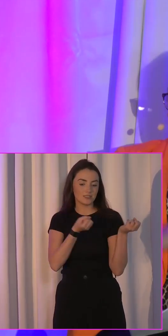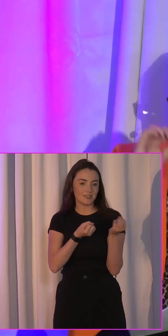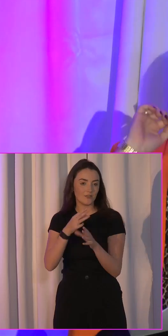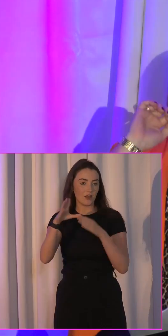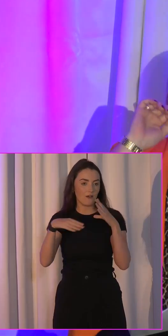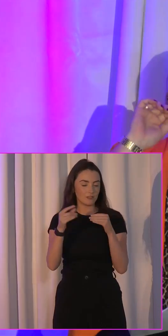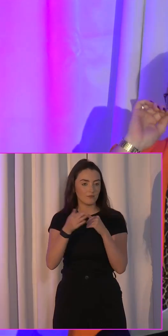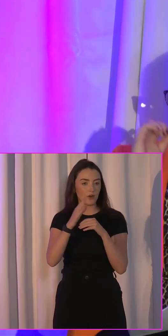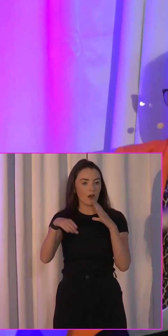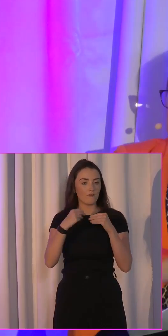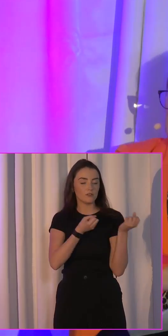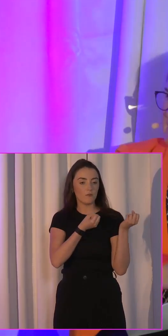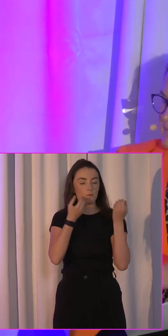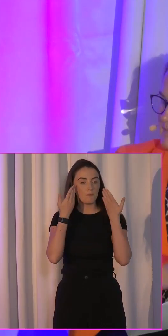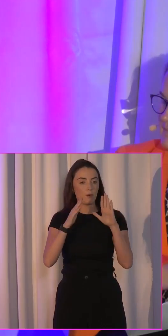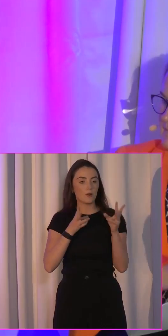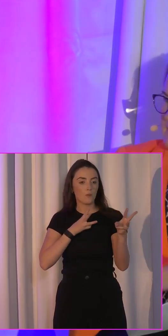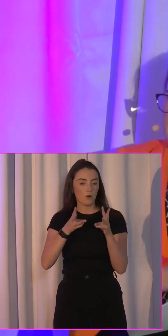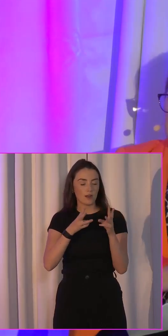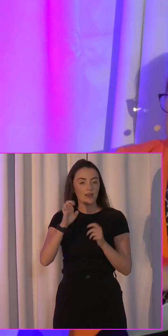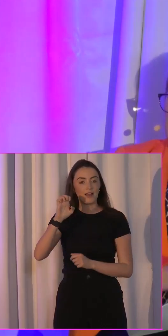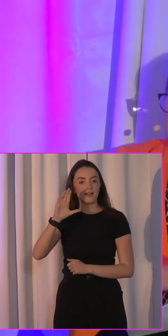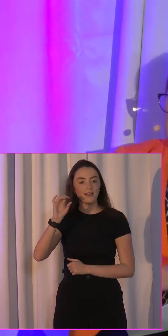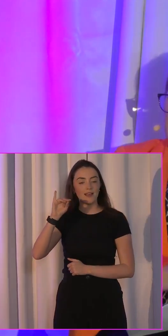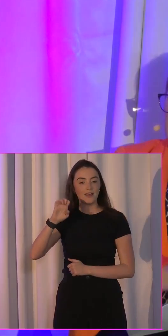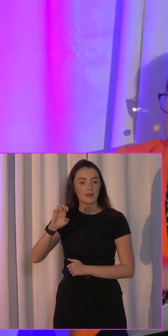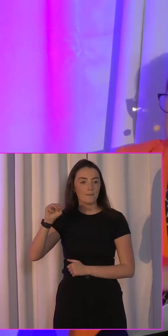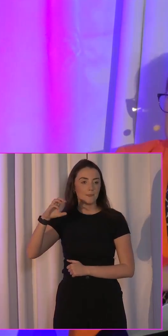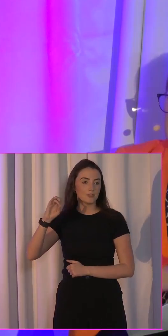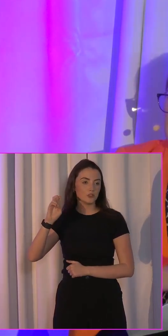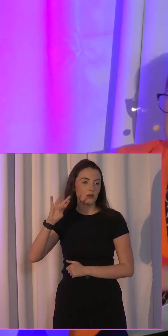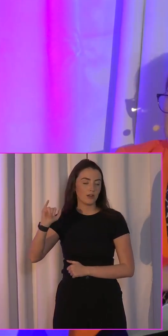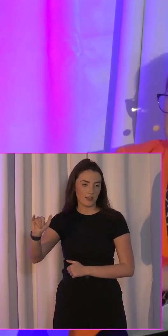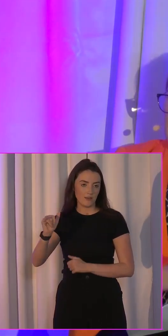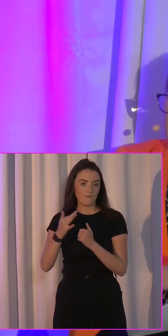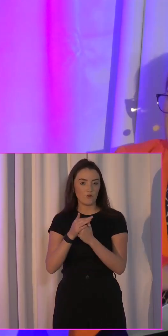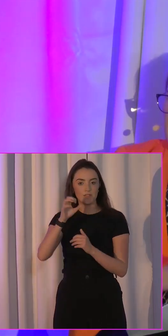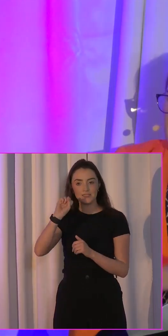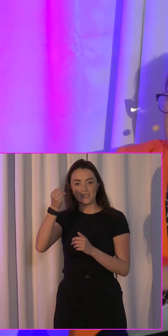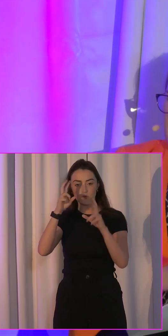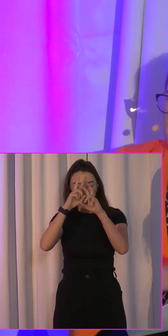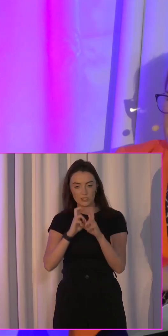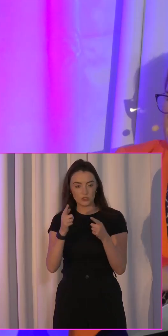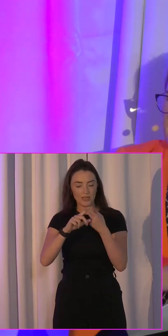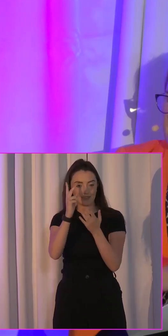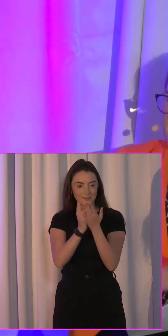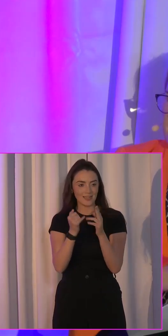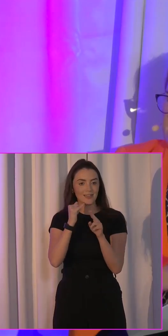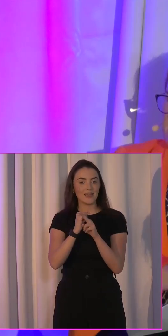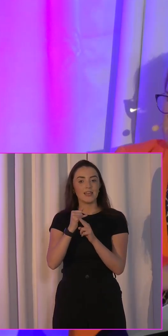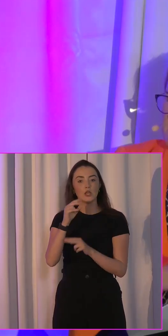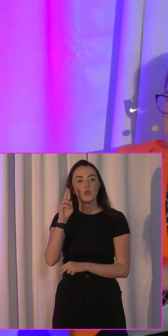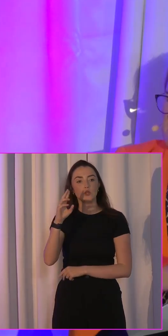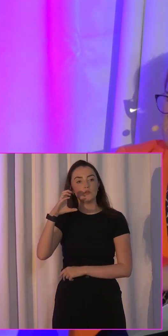Public Works. And we have Elaine McSherry, who is a Senior Programme Coordinator, Designer and Researcher and Lecturer at